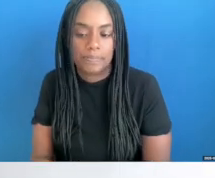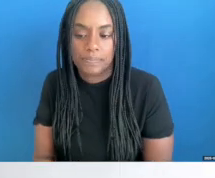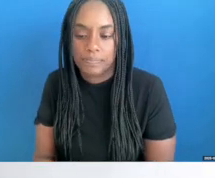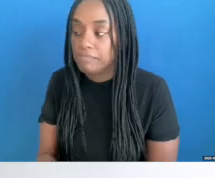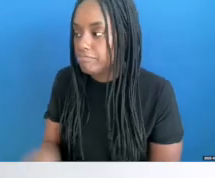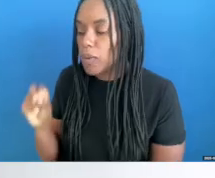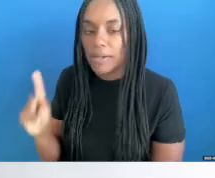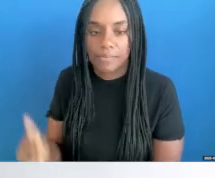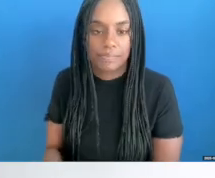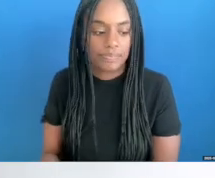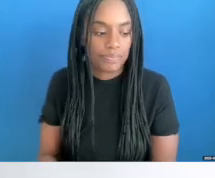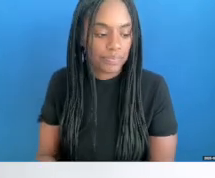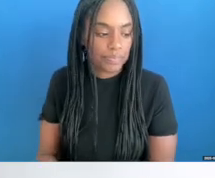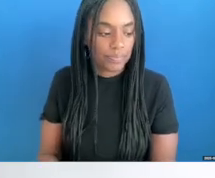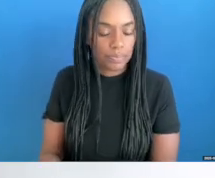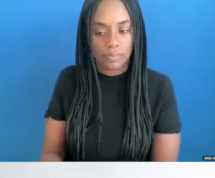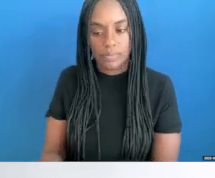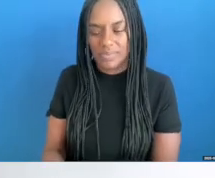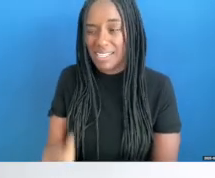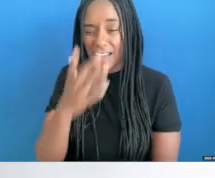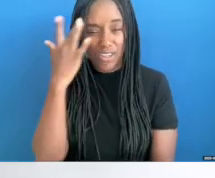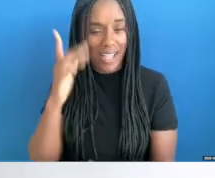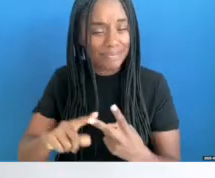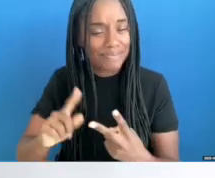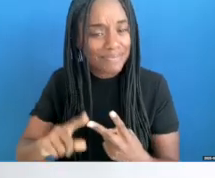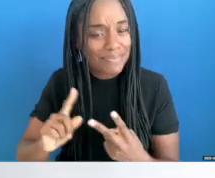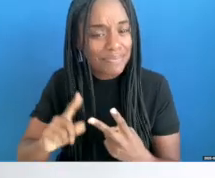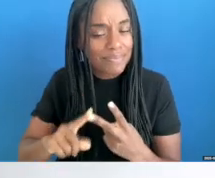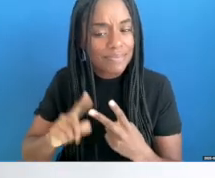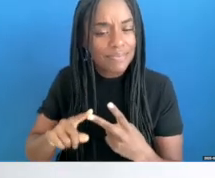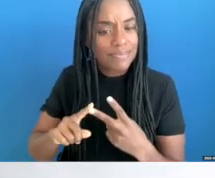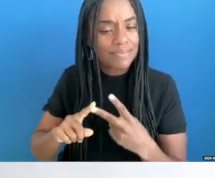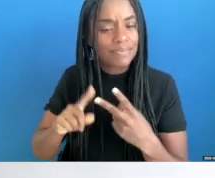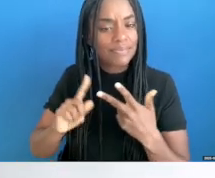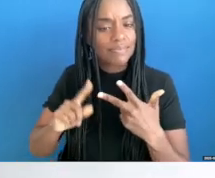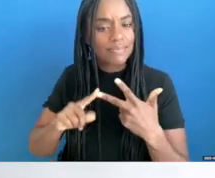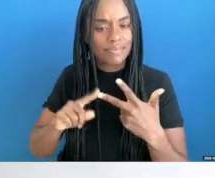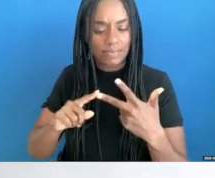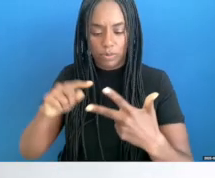Okay. All right. And I forgot what the second question was.